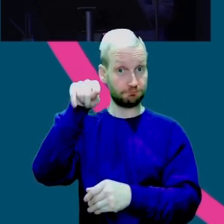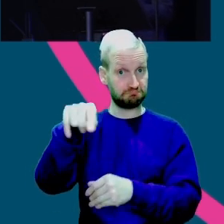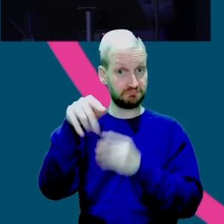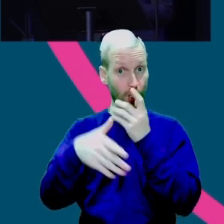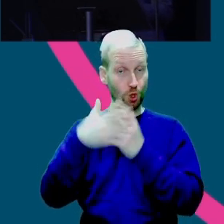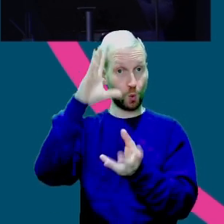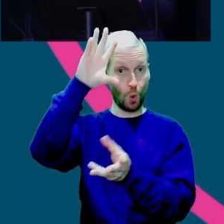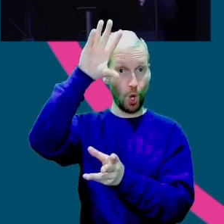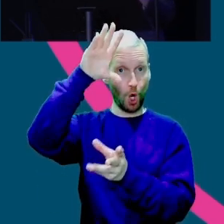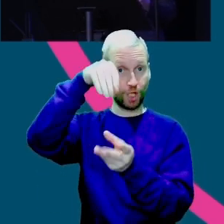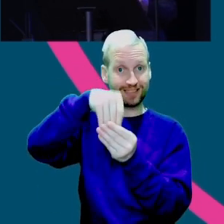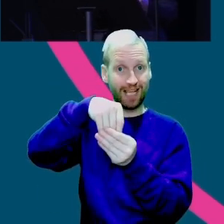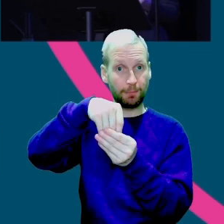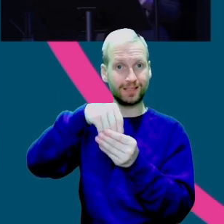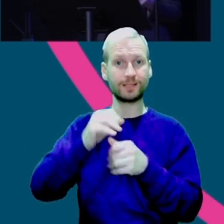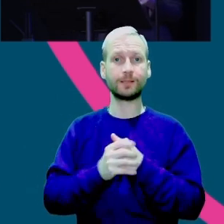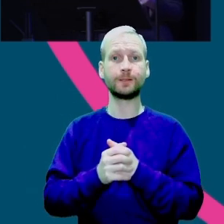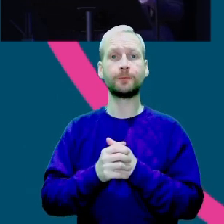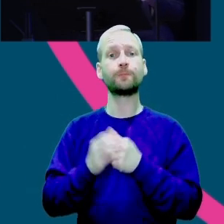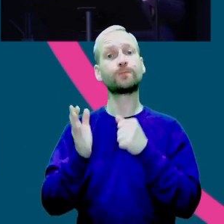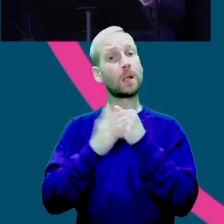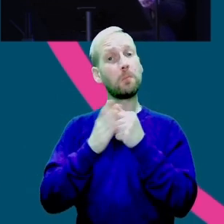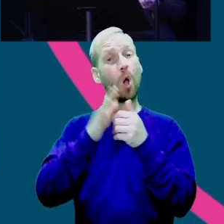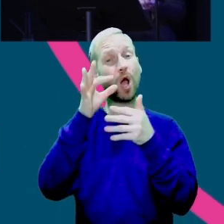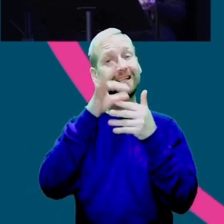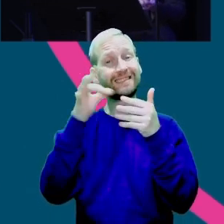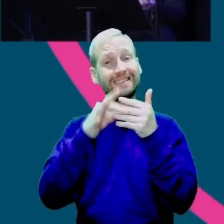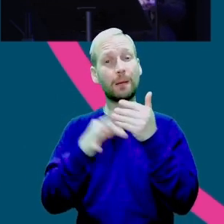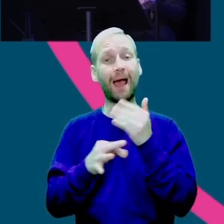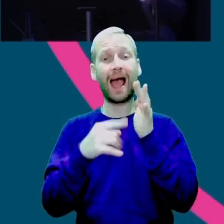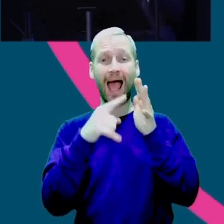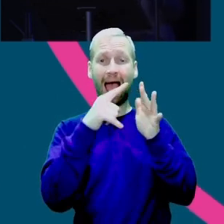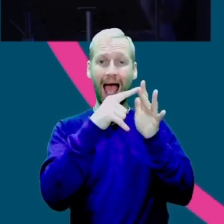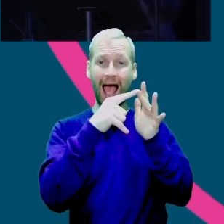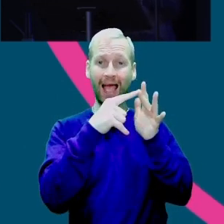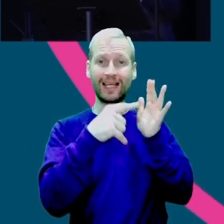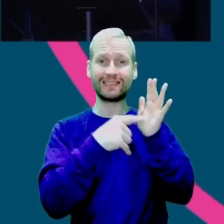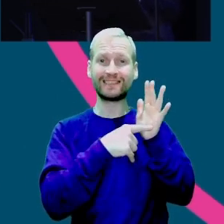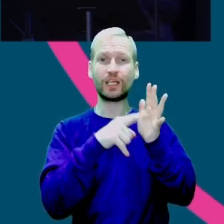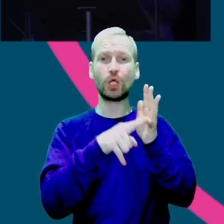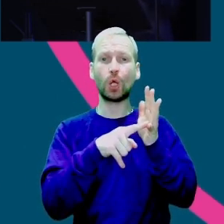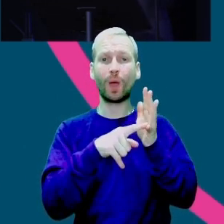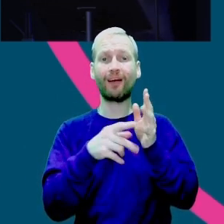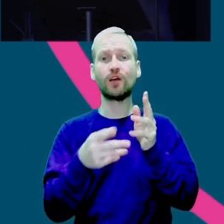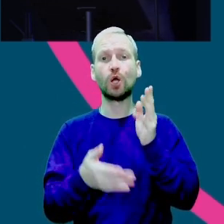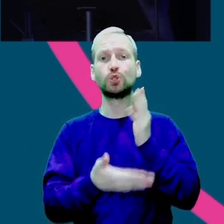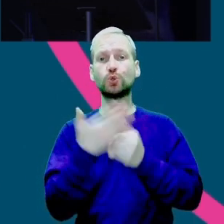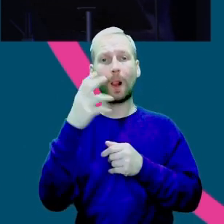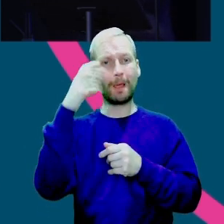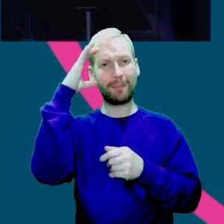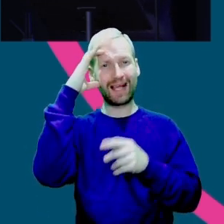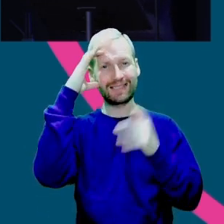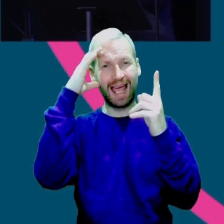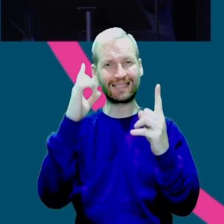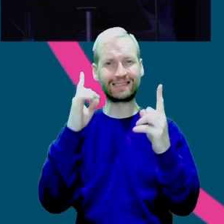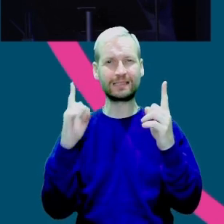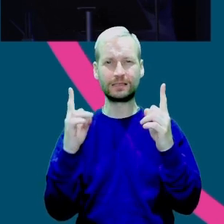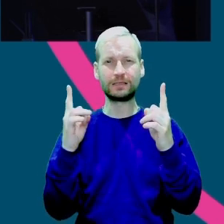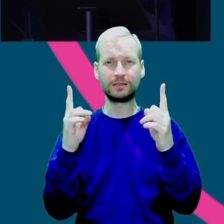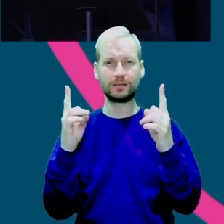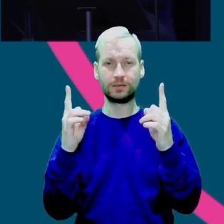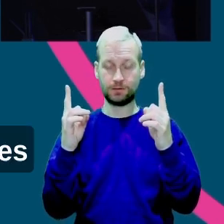here. And a little bit more detail about supporting the ITU patients is a dual bed head, so these are the sort of panels that